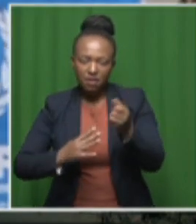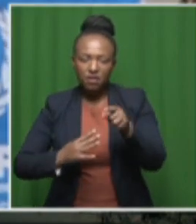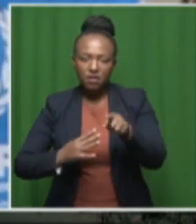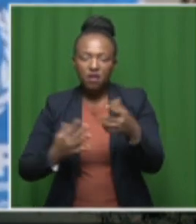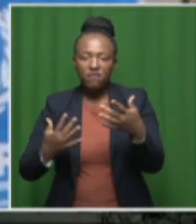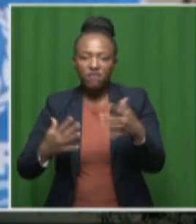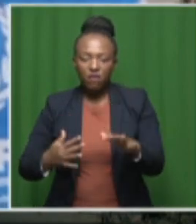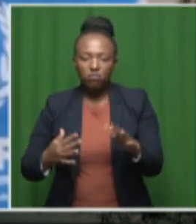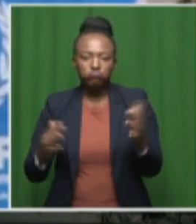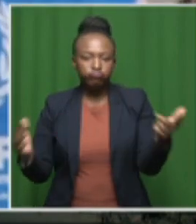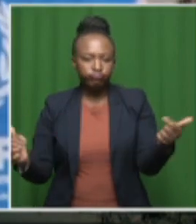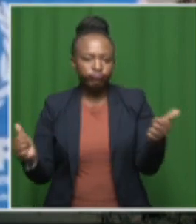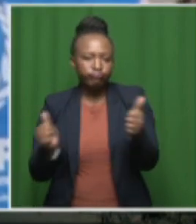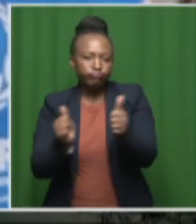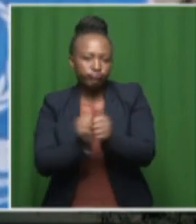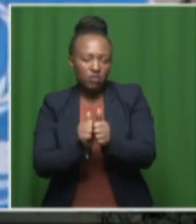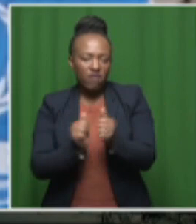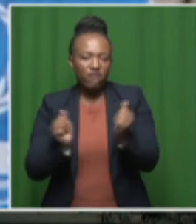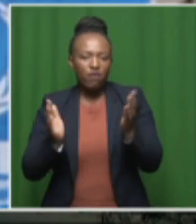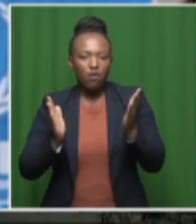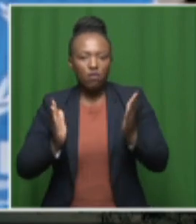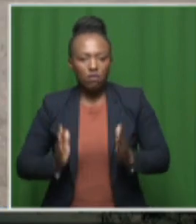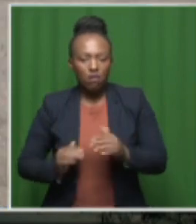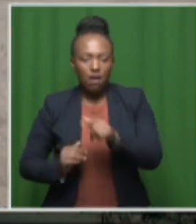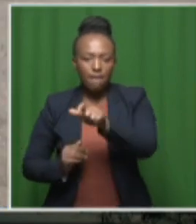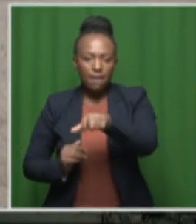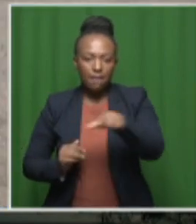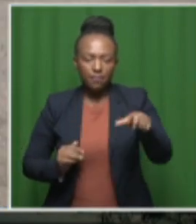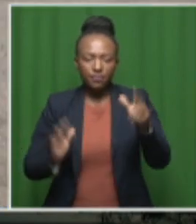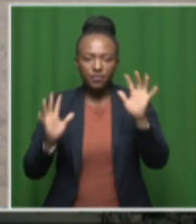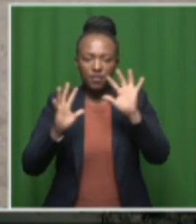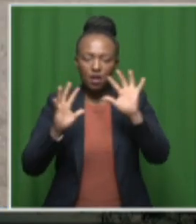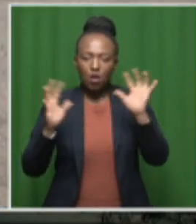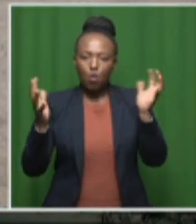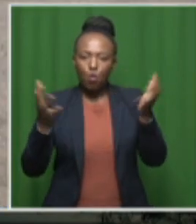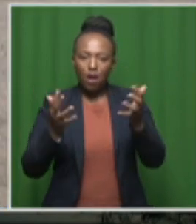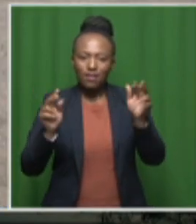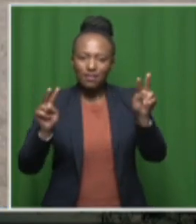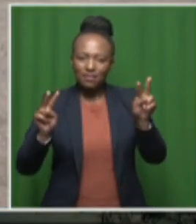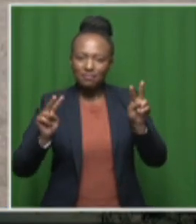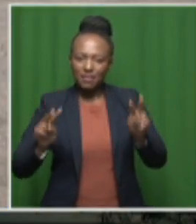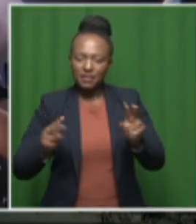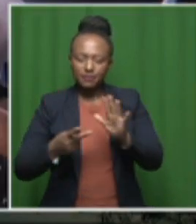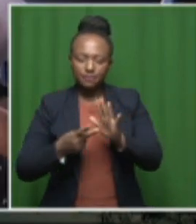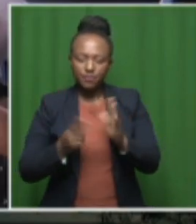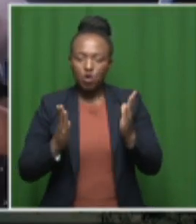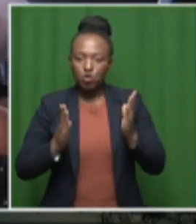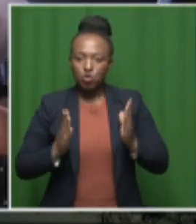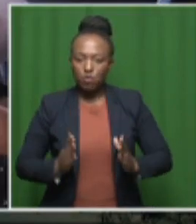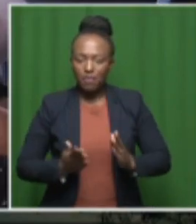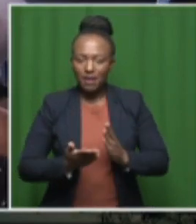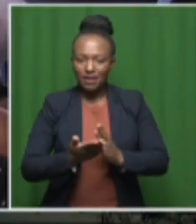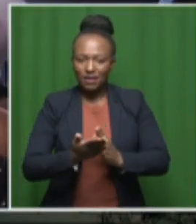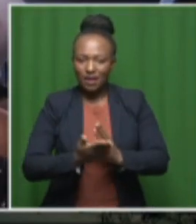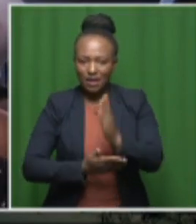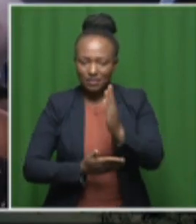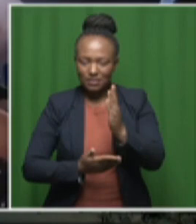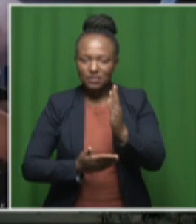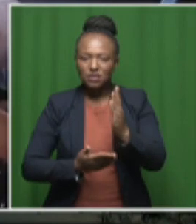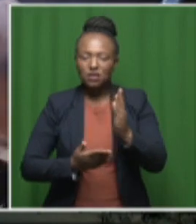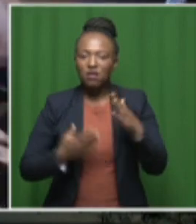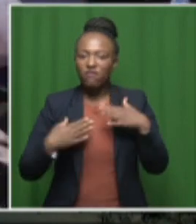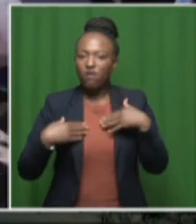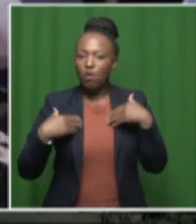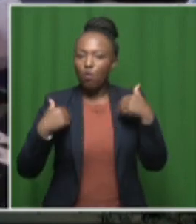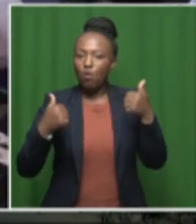our coexistence as humanity. World peace, human rights, and the pursuit for the well-being of people